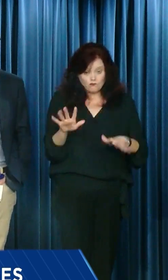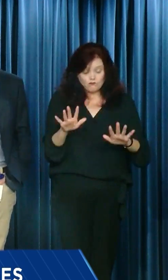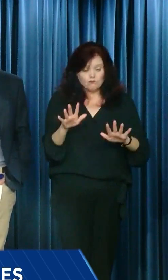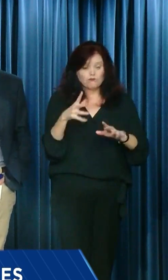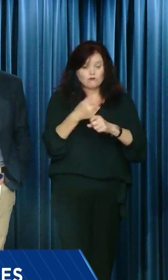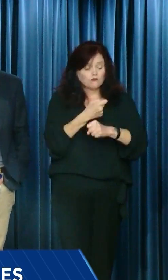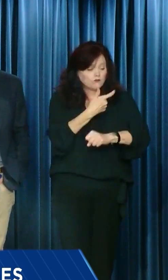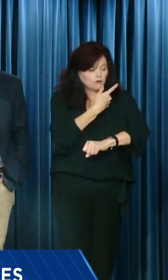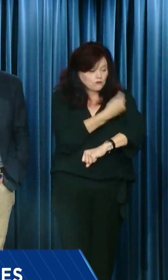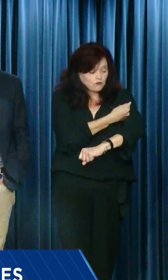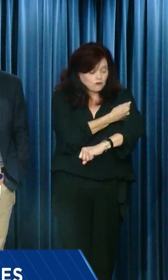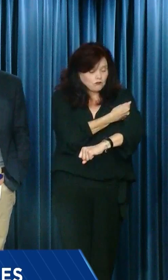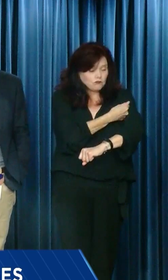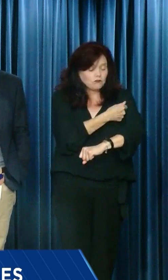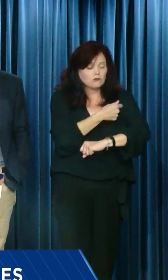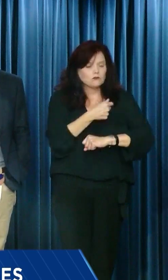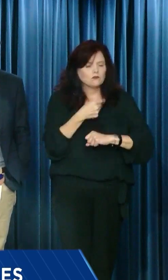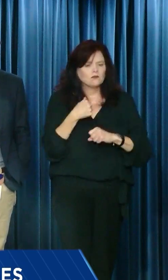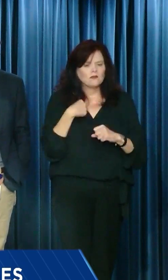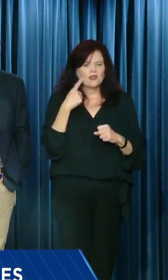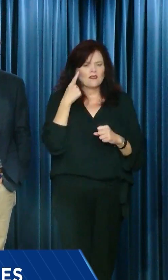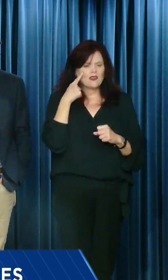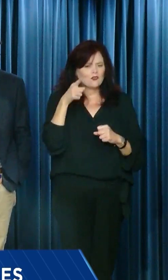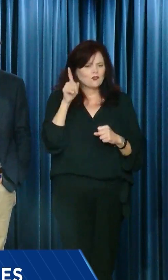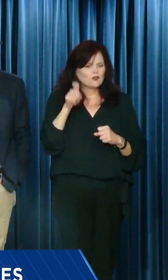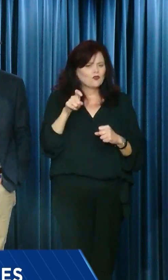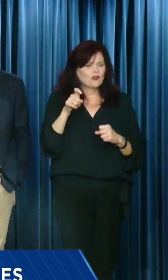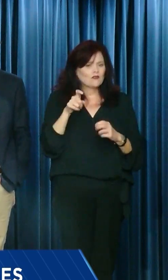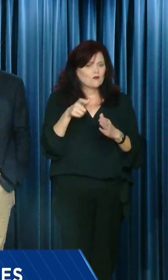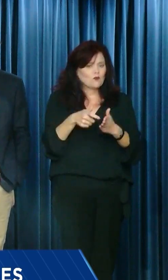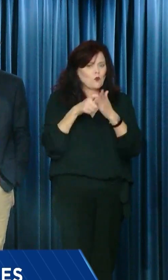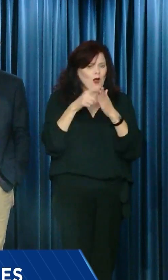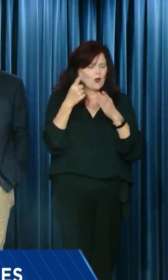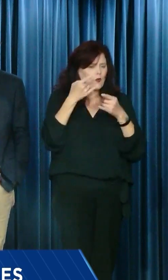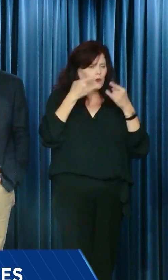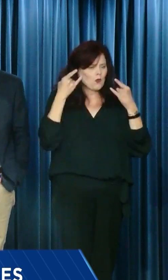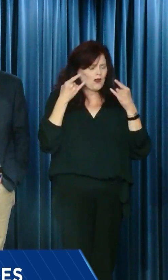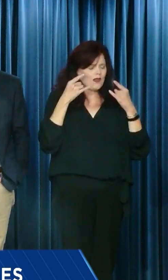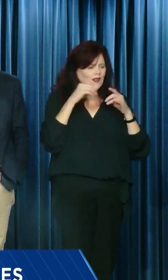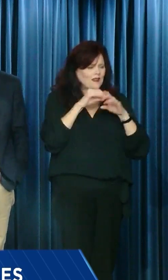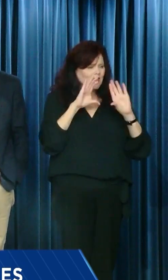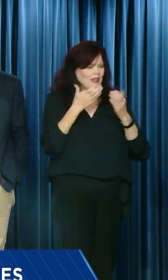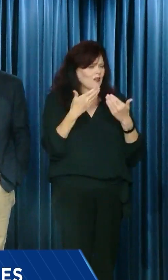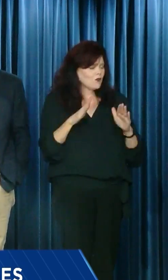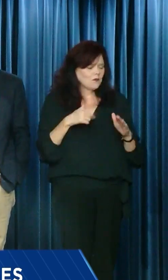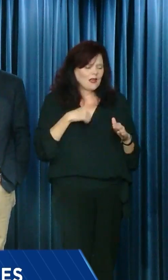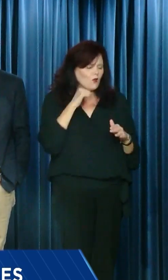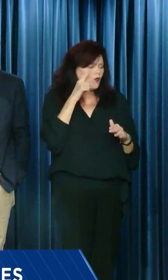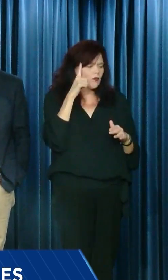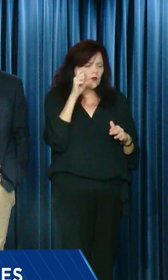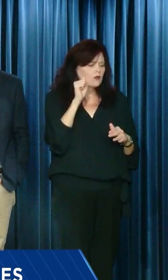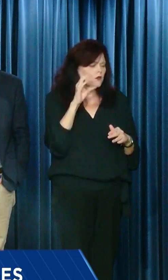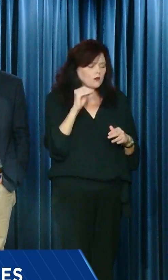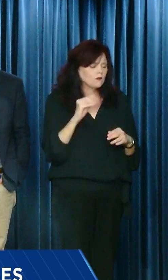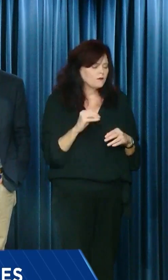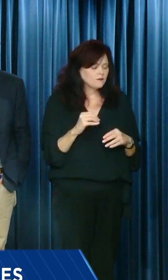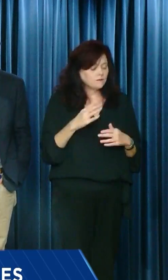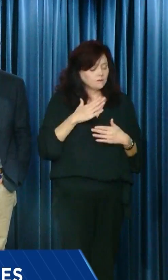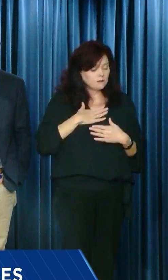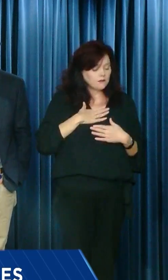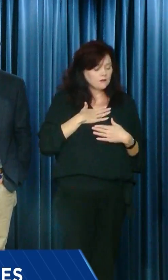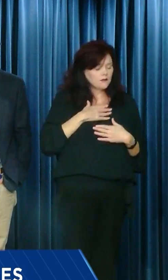gotten double vaccinated, I don't think they ought to have to wear a mask in the classroom. I do not think they ought to have to